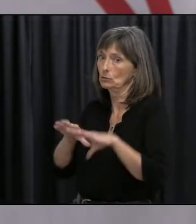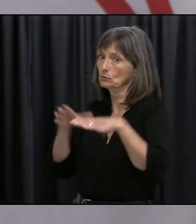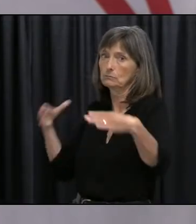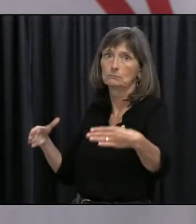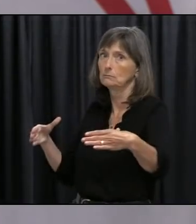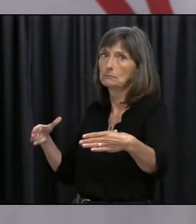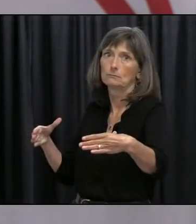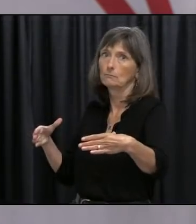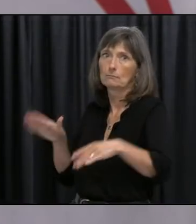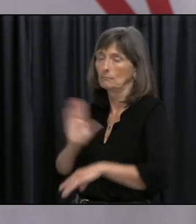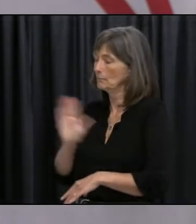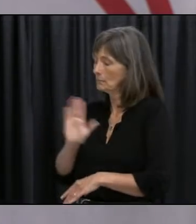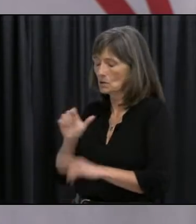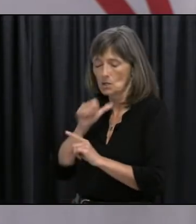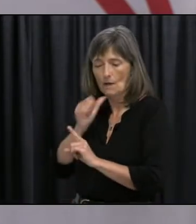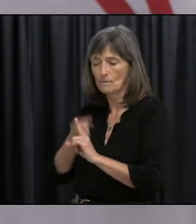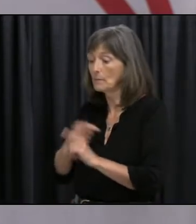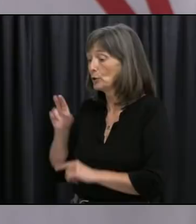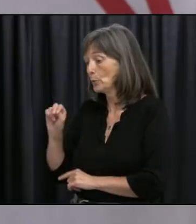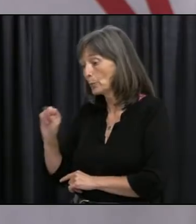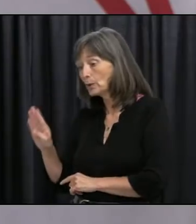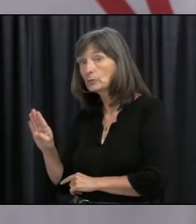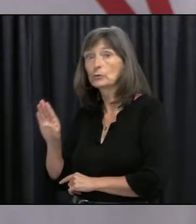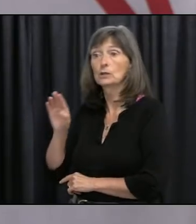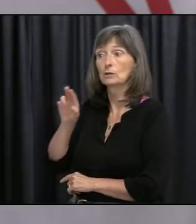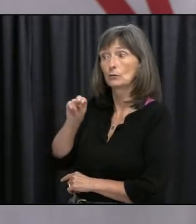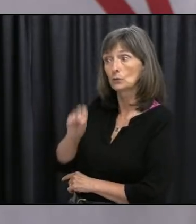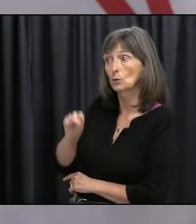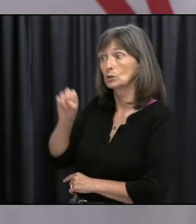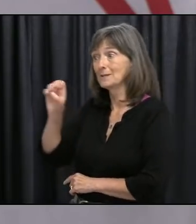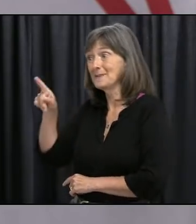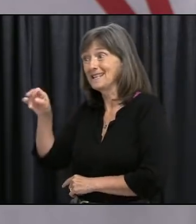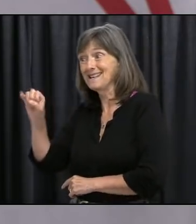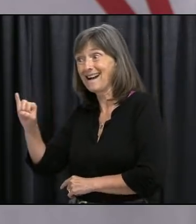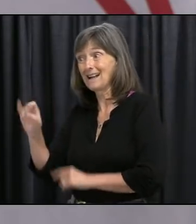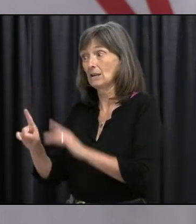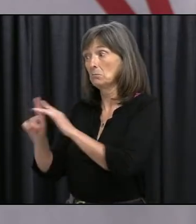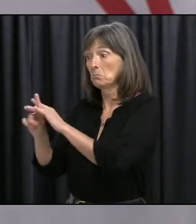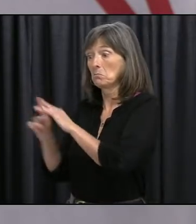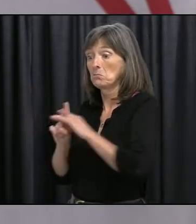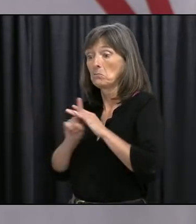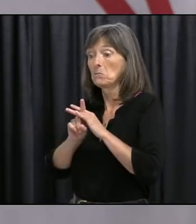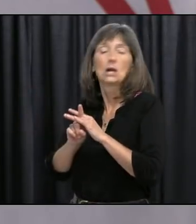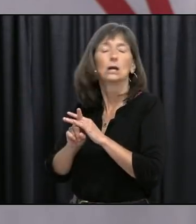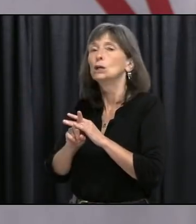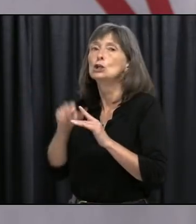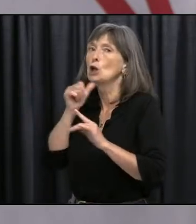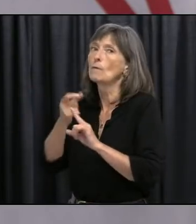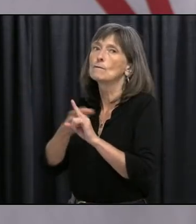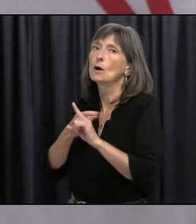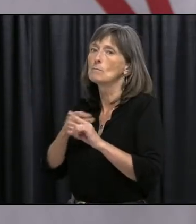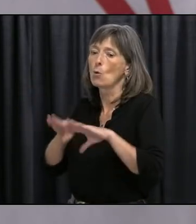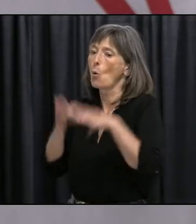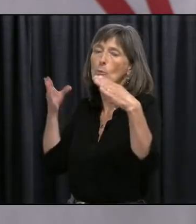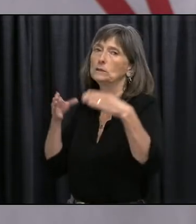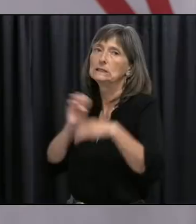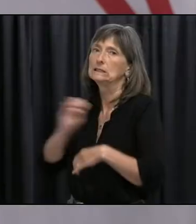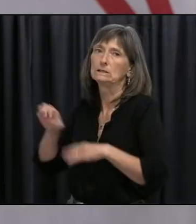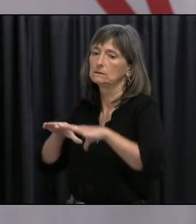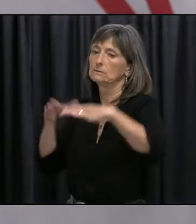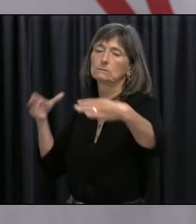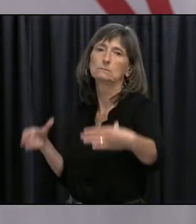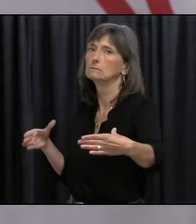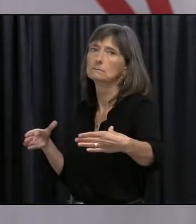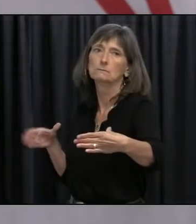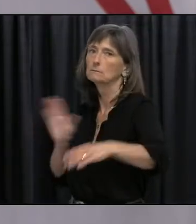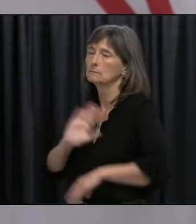recently in PEI, New Brunswick, and within Nova Scotia, rather, that these were not related to the Atlantic bubble